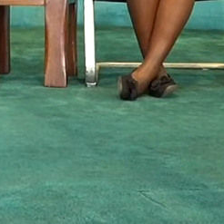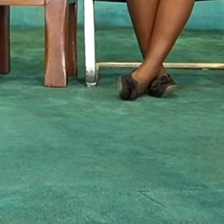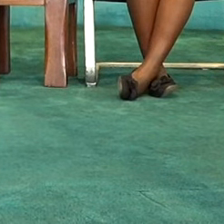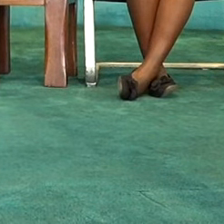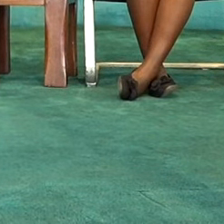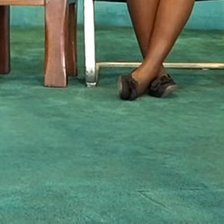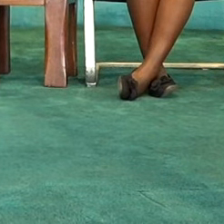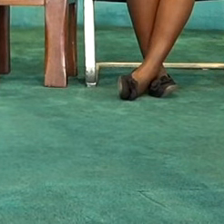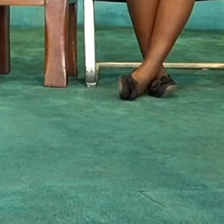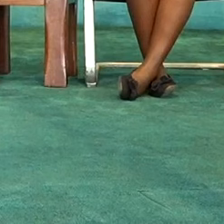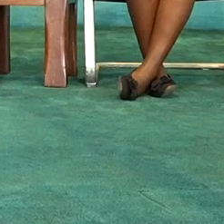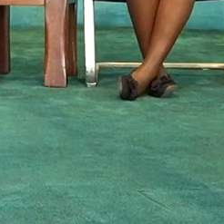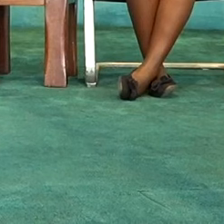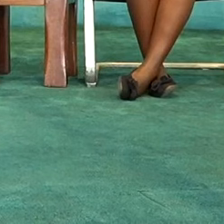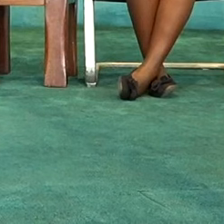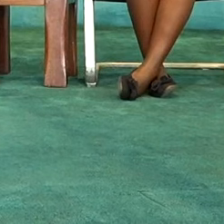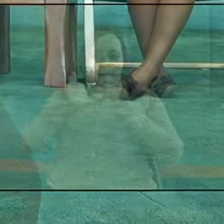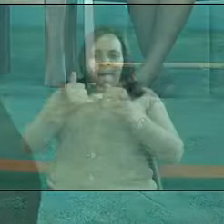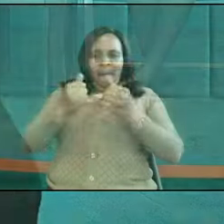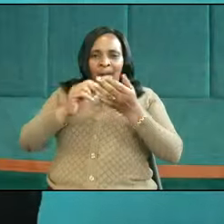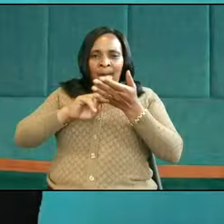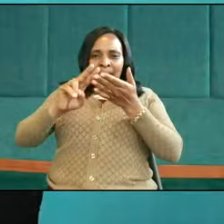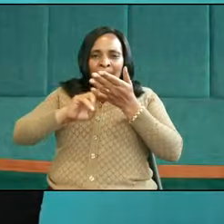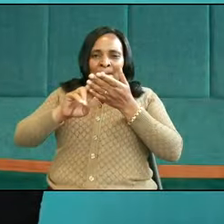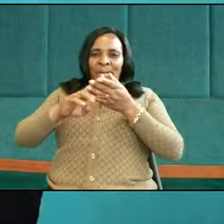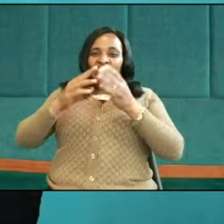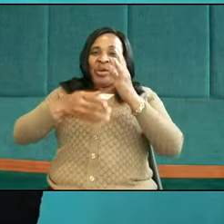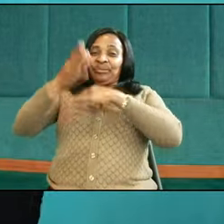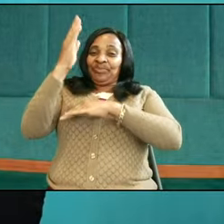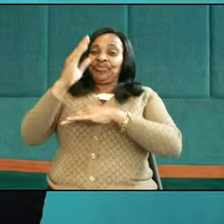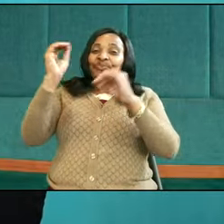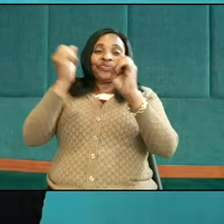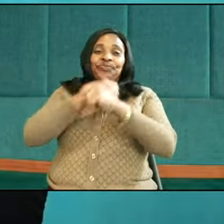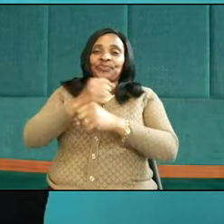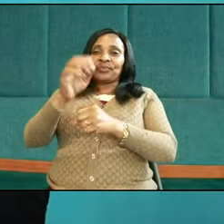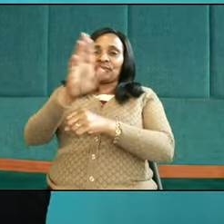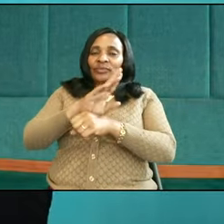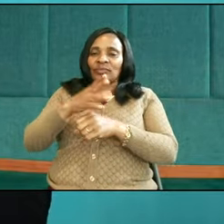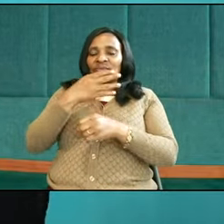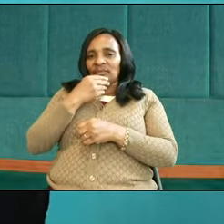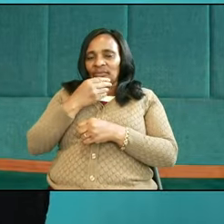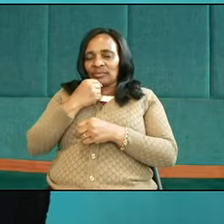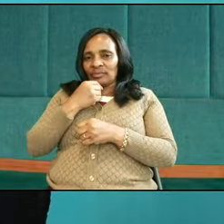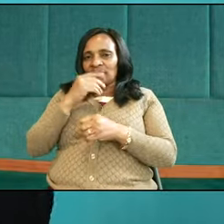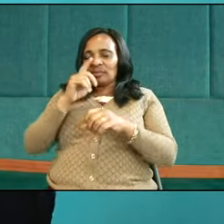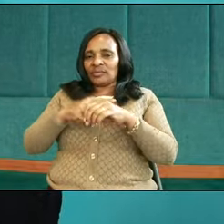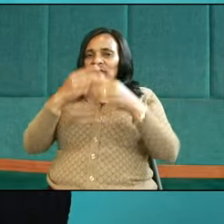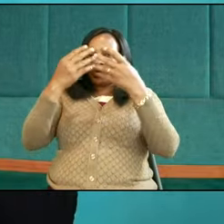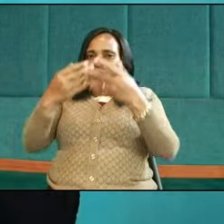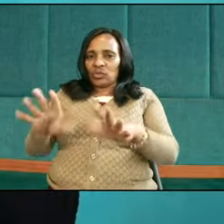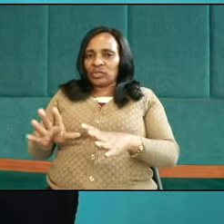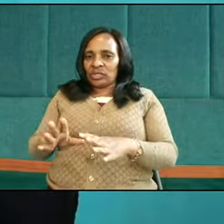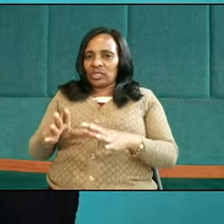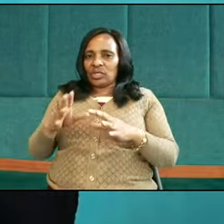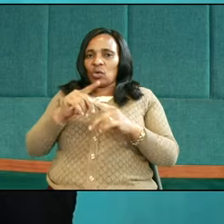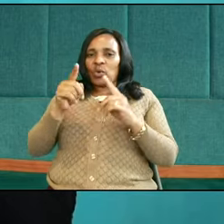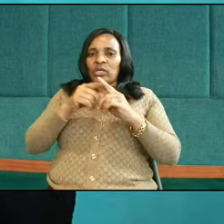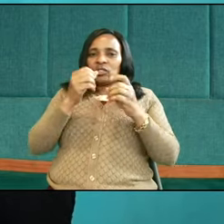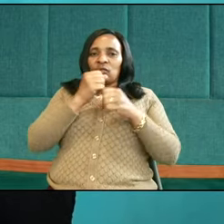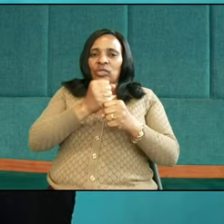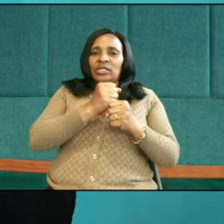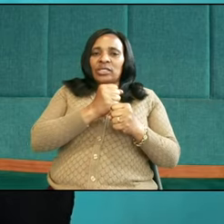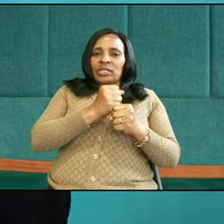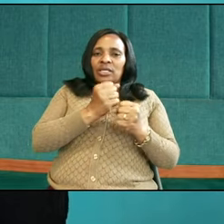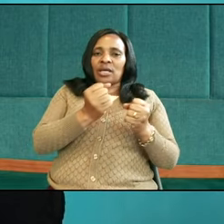So here the flashlight is God cannot use men who in time of peril, when strength, courage,